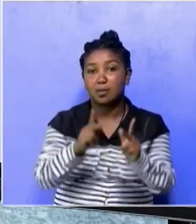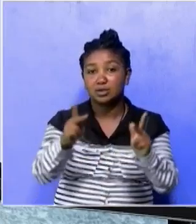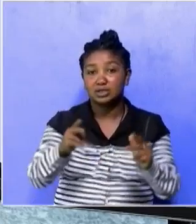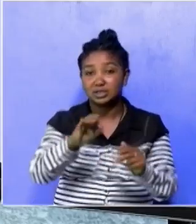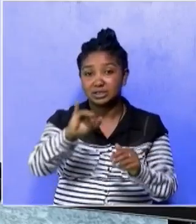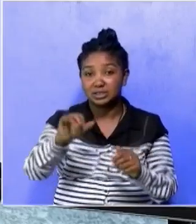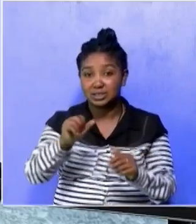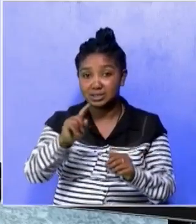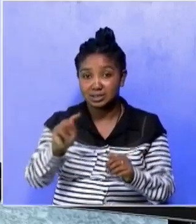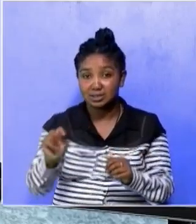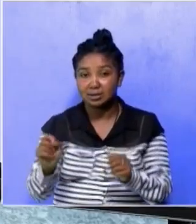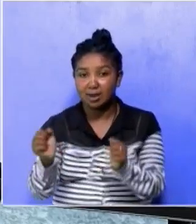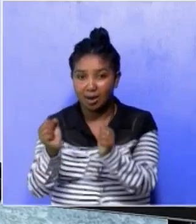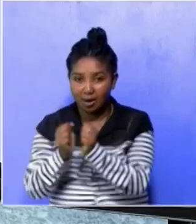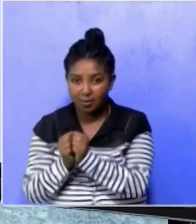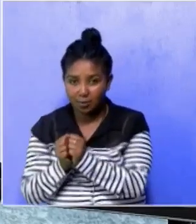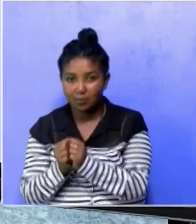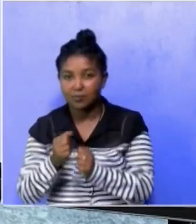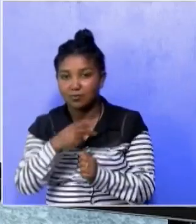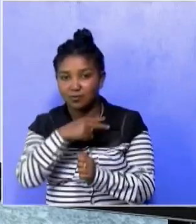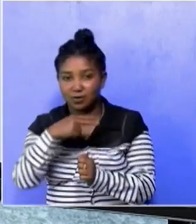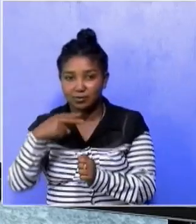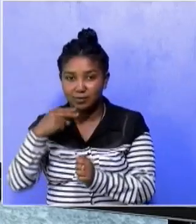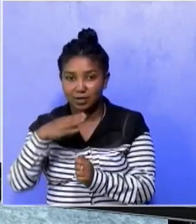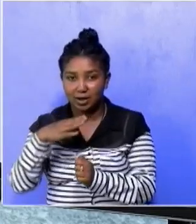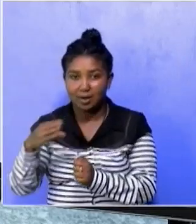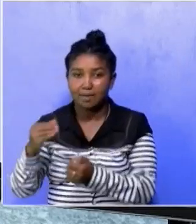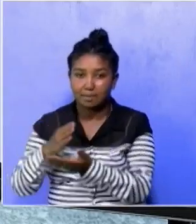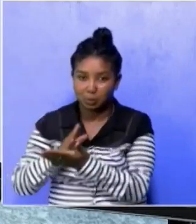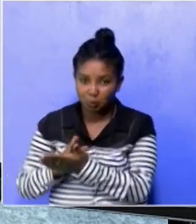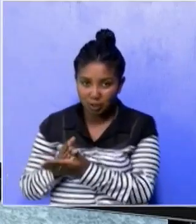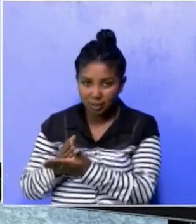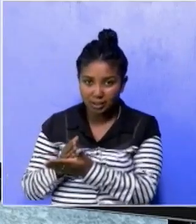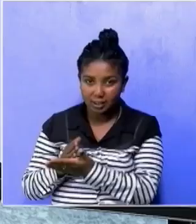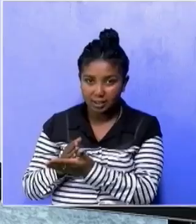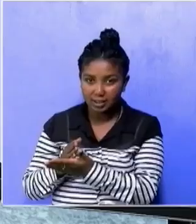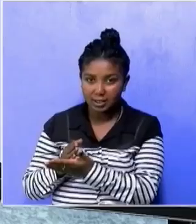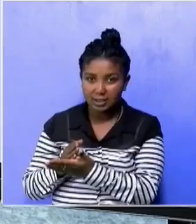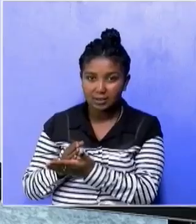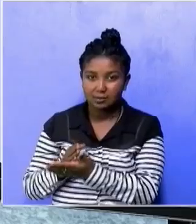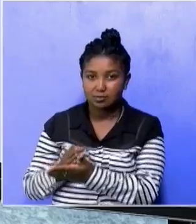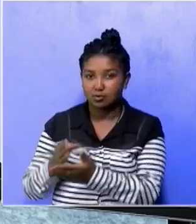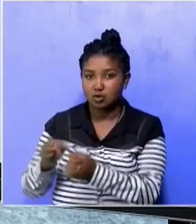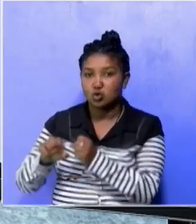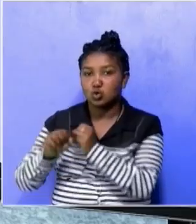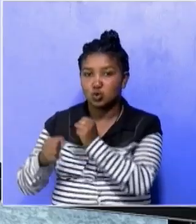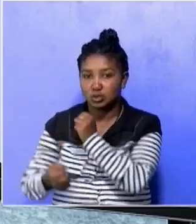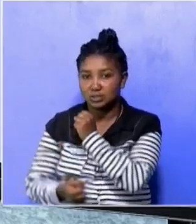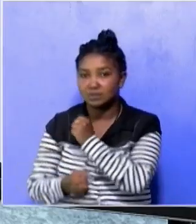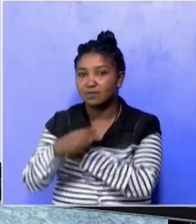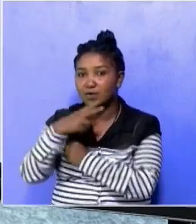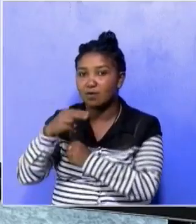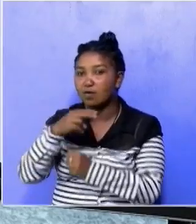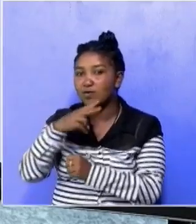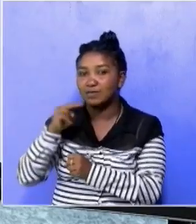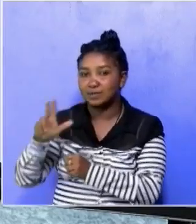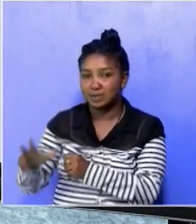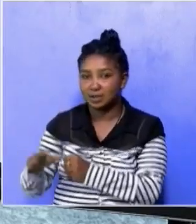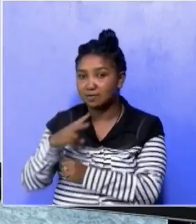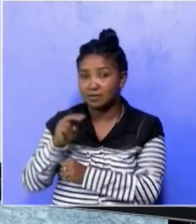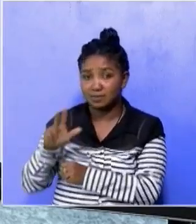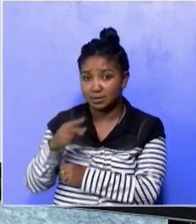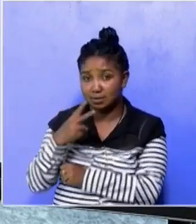just usually lies on between the verb and the root verb. That is a V3 form. It's a V3